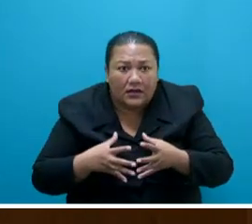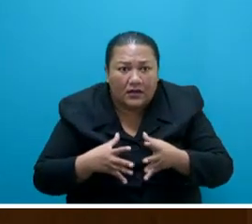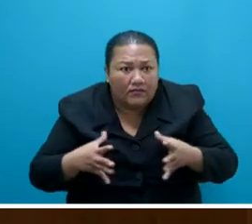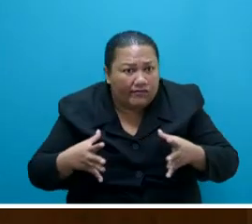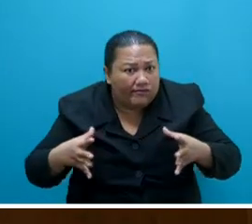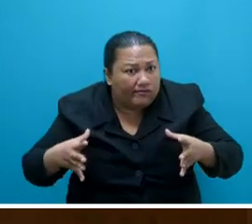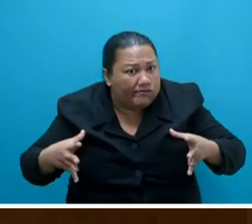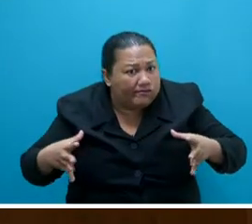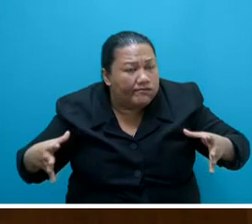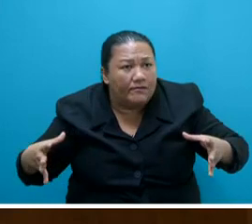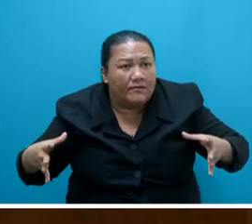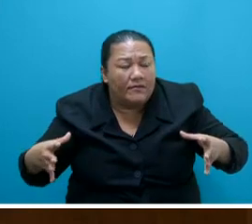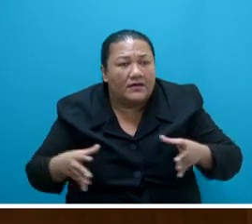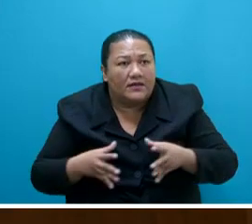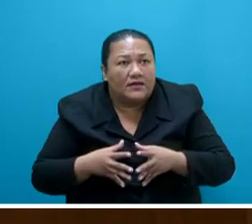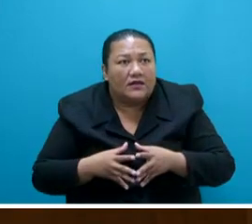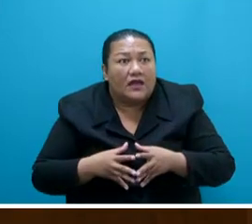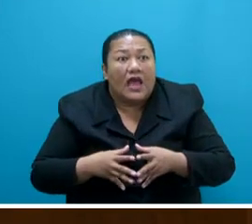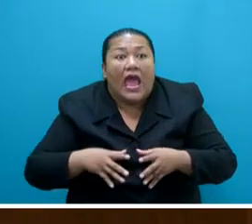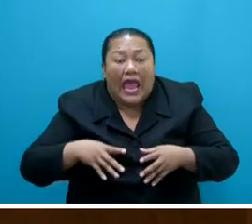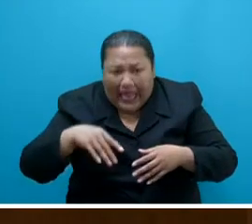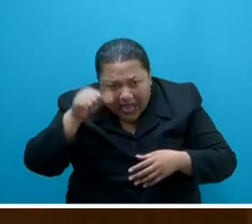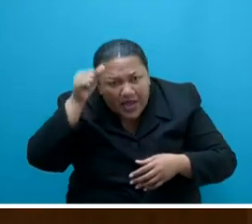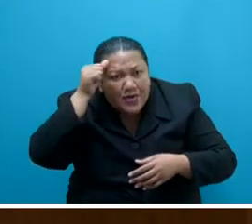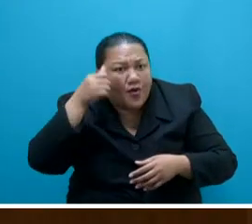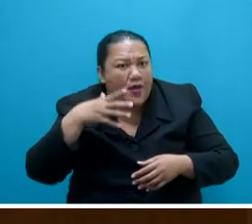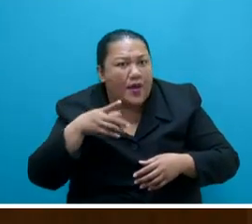good reason to say they are proud to be Fijian.